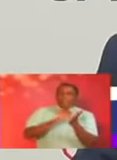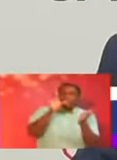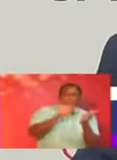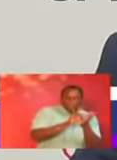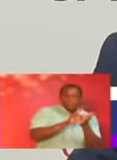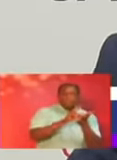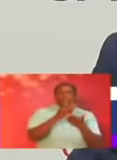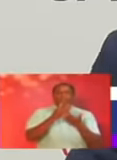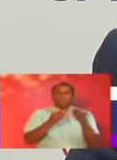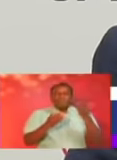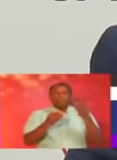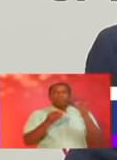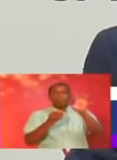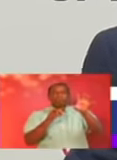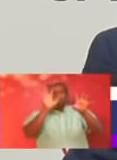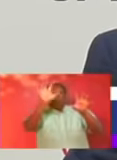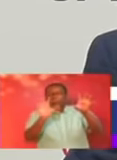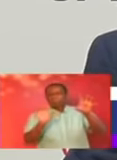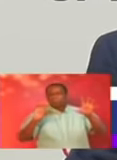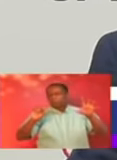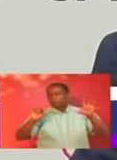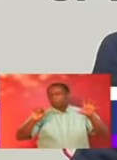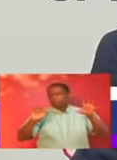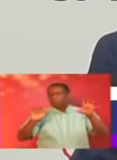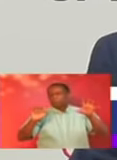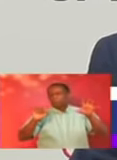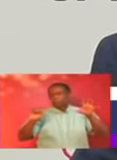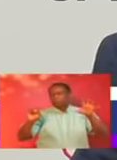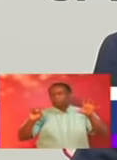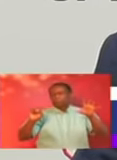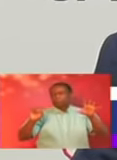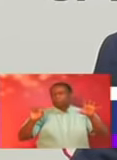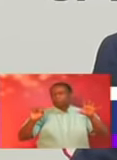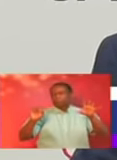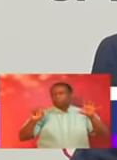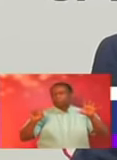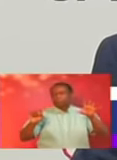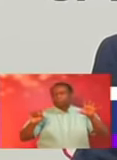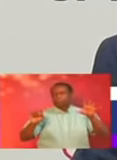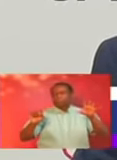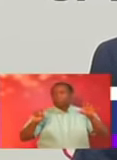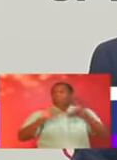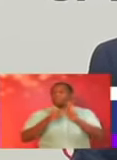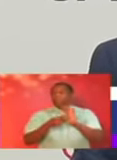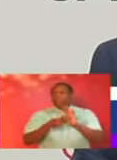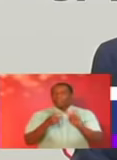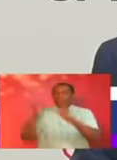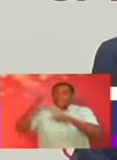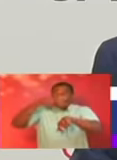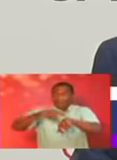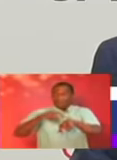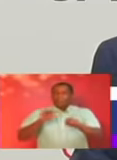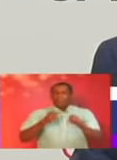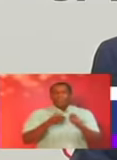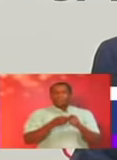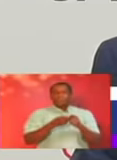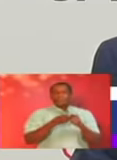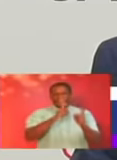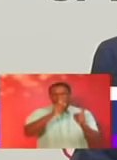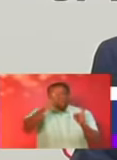sites that have the capacity to administer these doses in the shortest pace of time. So I